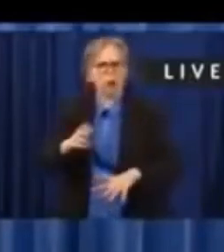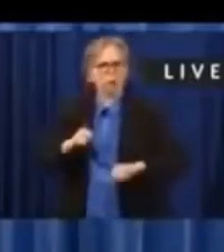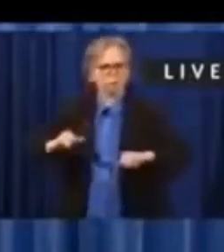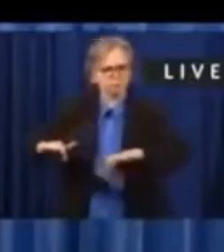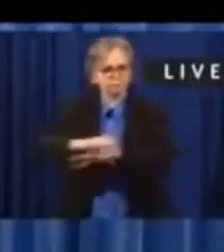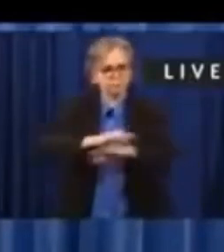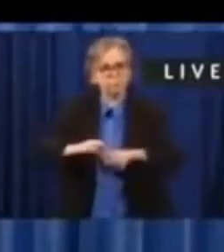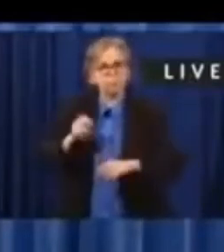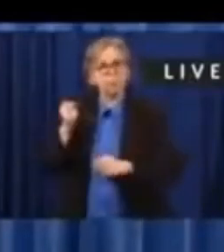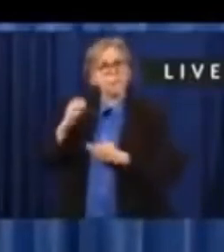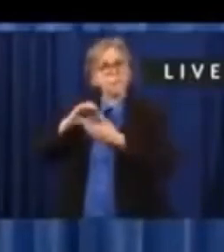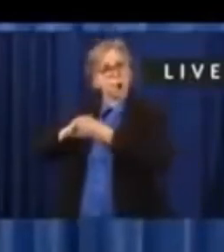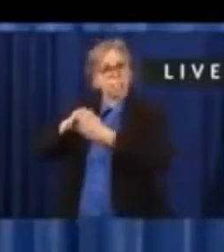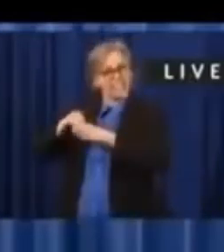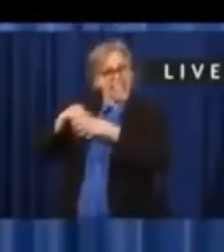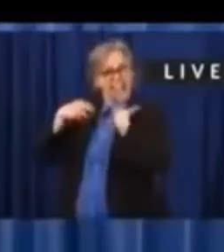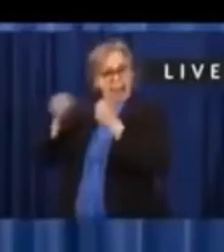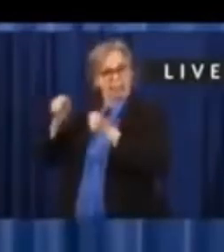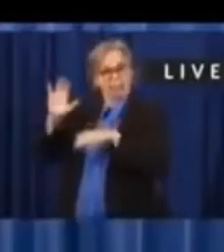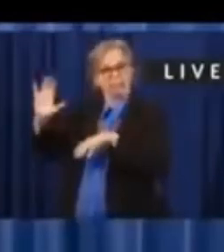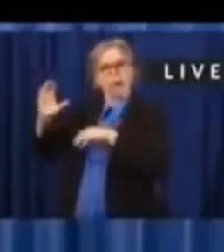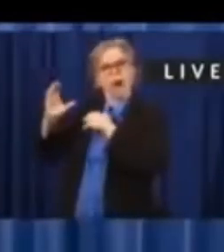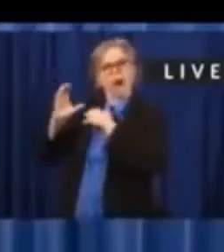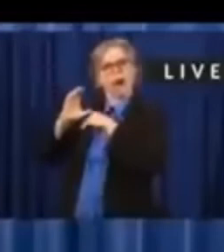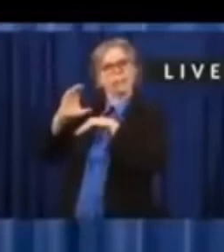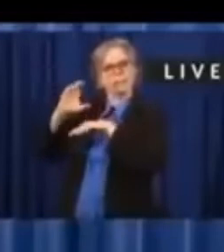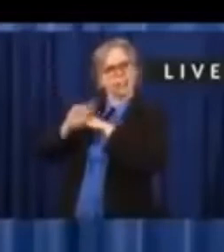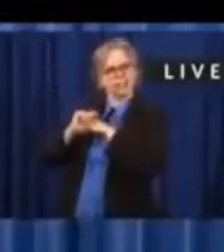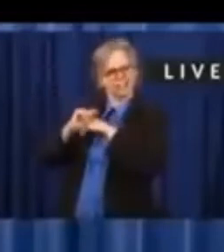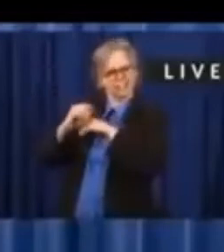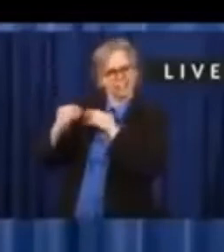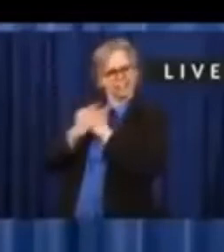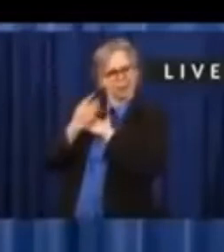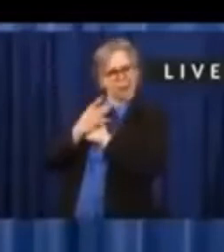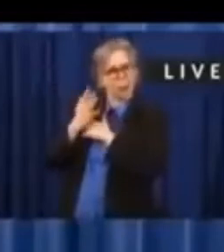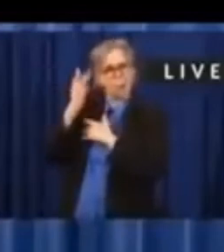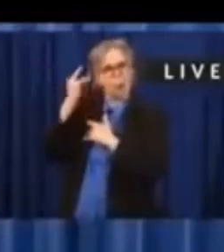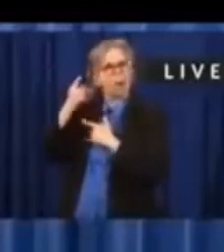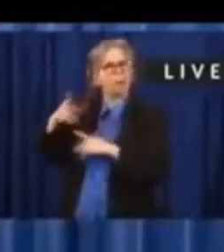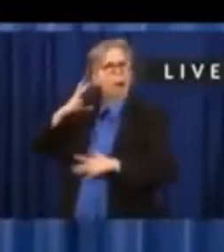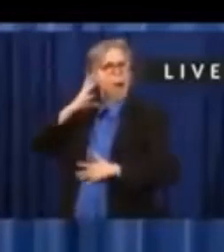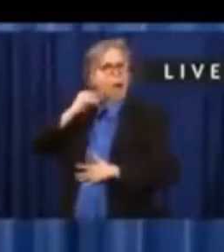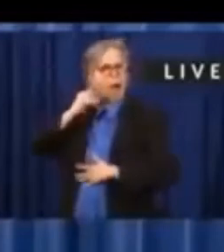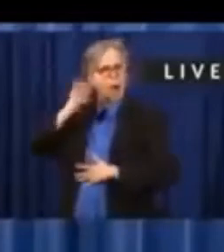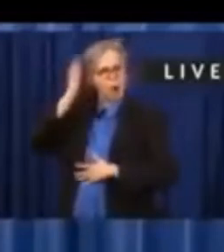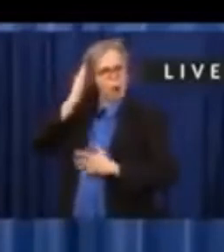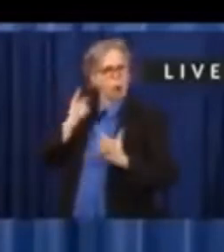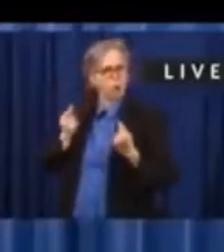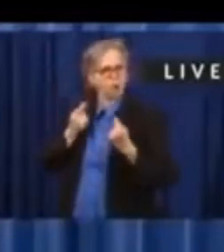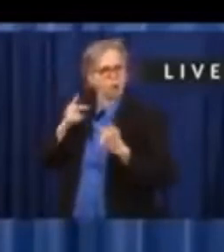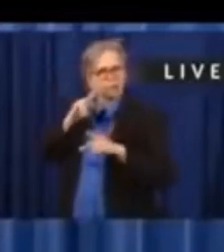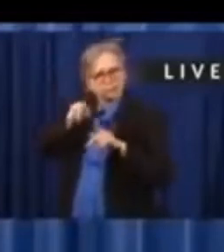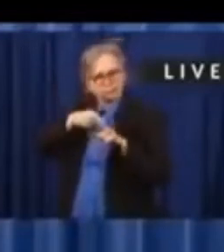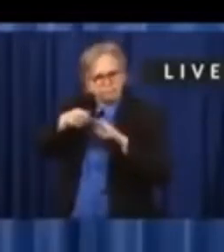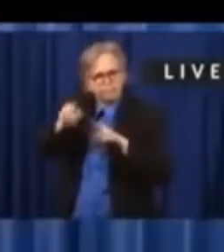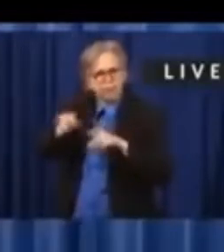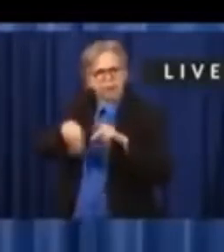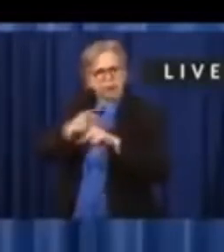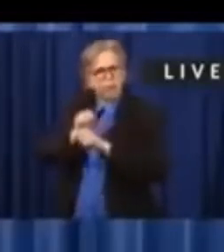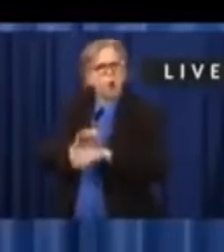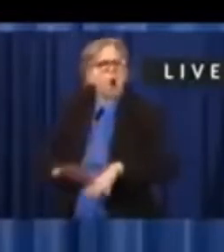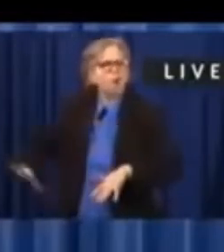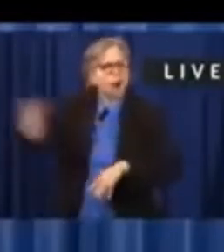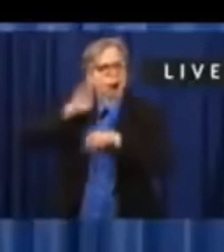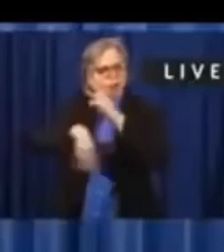they have done this type of work not only in the United States but but around the world